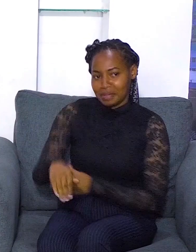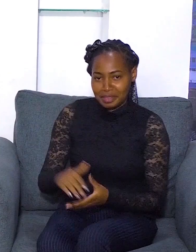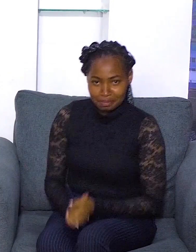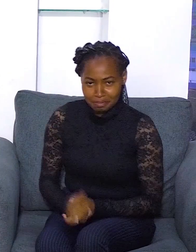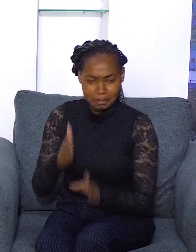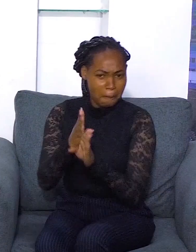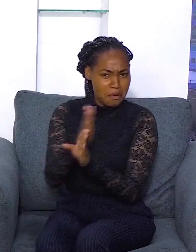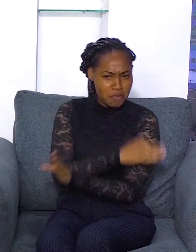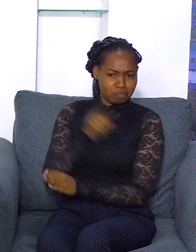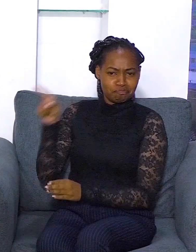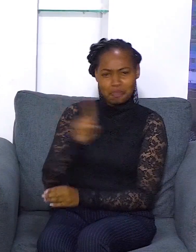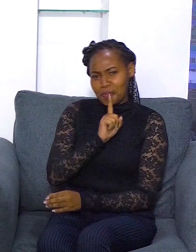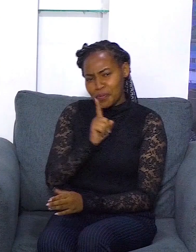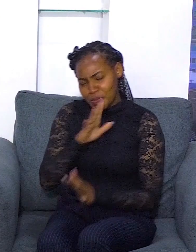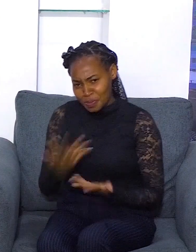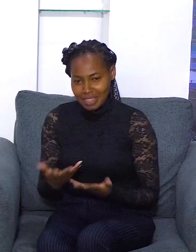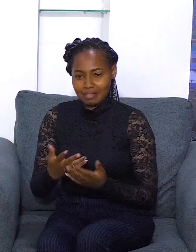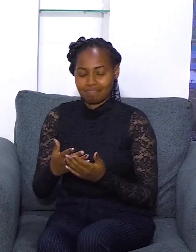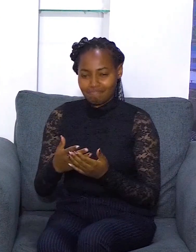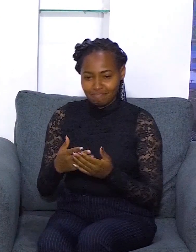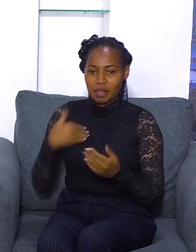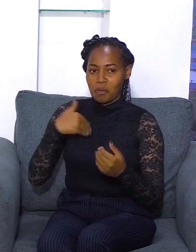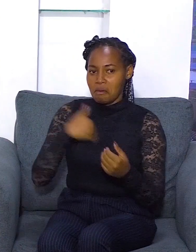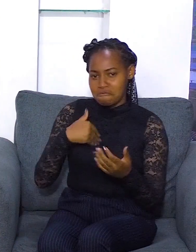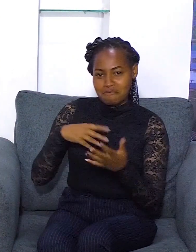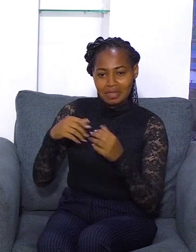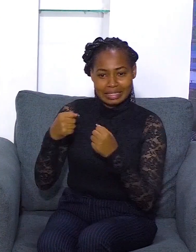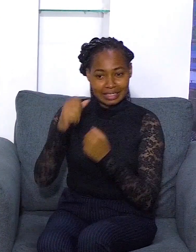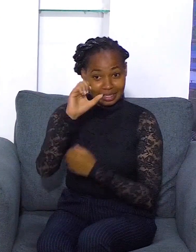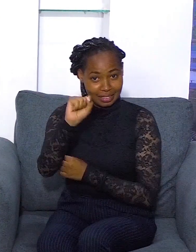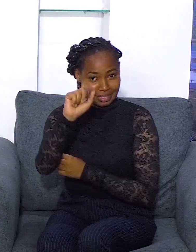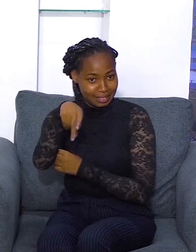Welcome back, viewers. Before on the show, we were discussing about